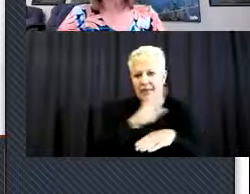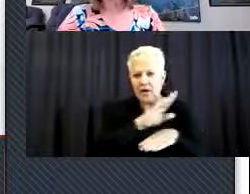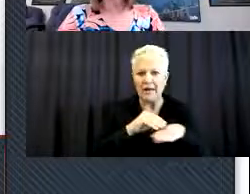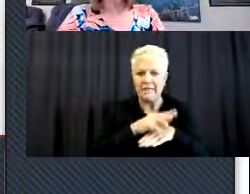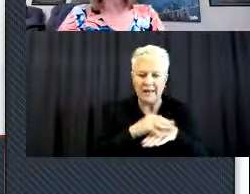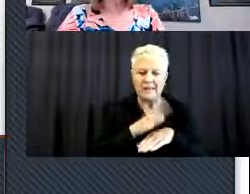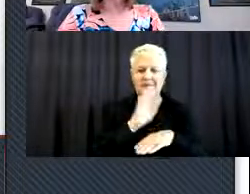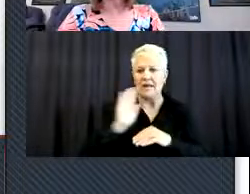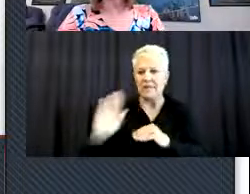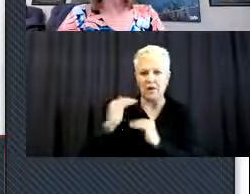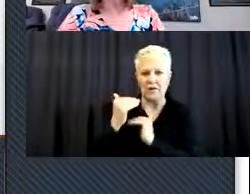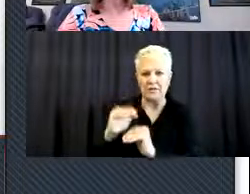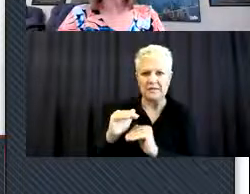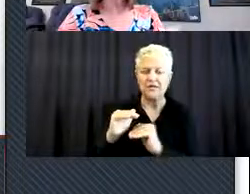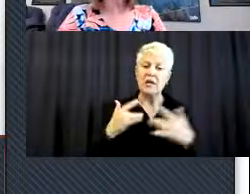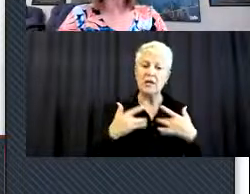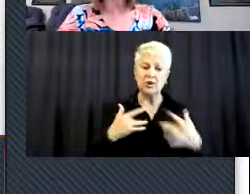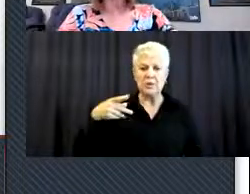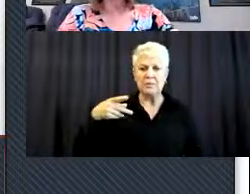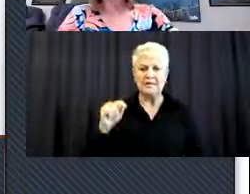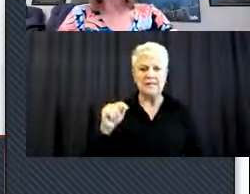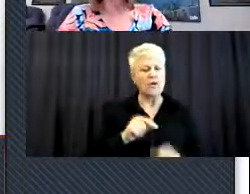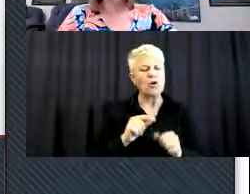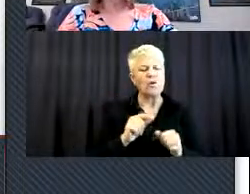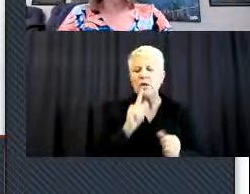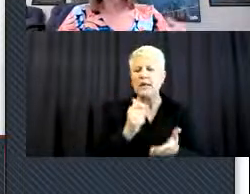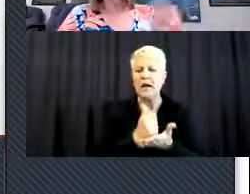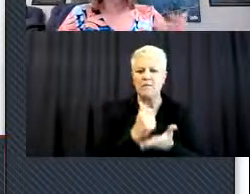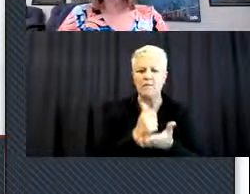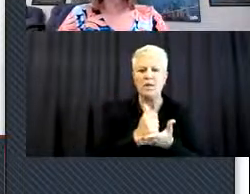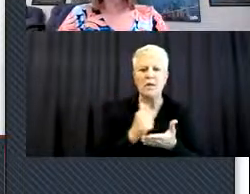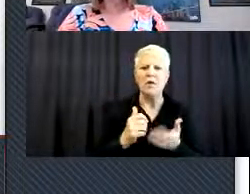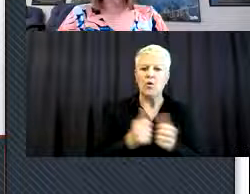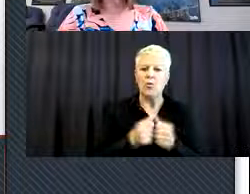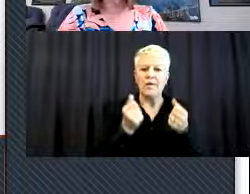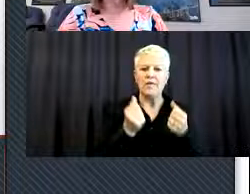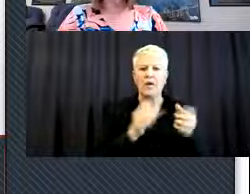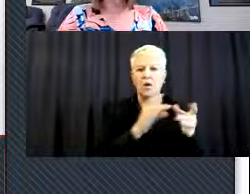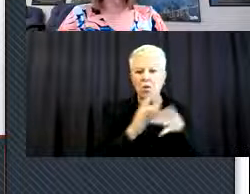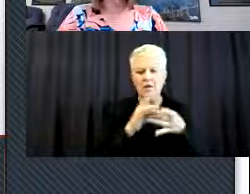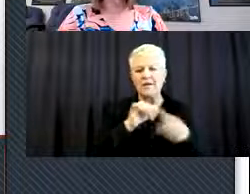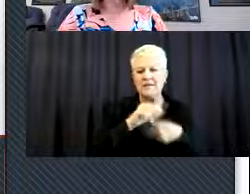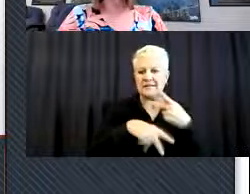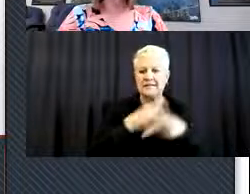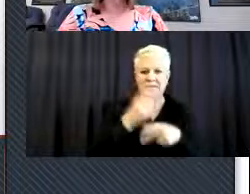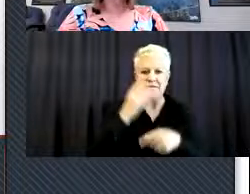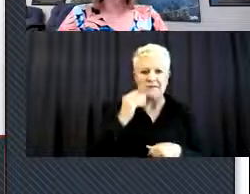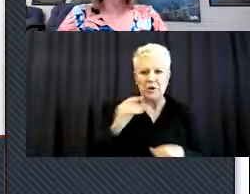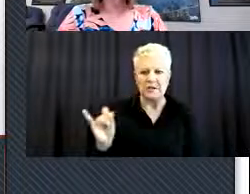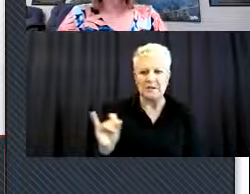limitations are. And usually physical therapists are very, very helpful in kind of orchestrating this type of an experience as